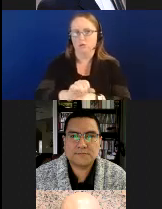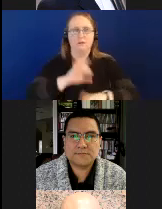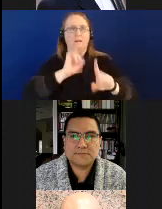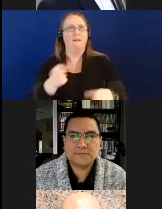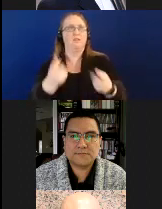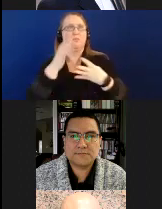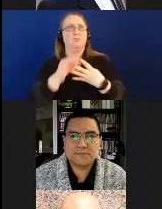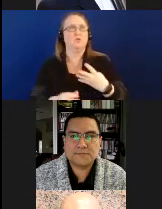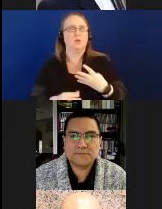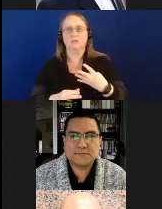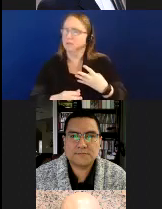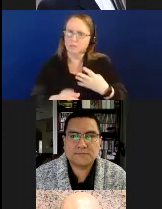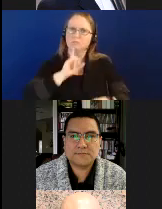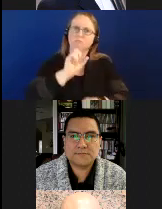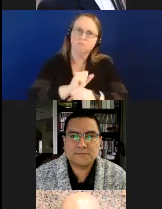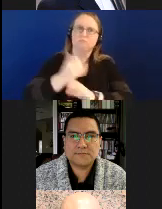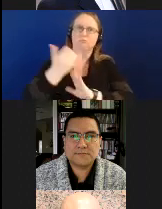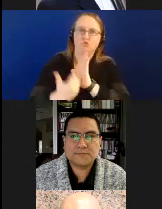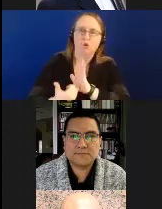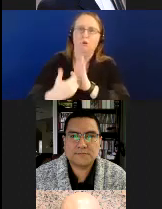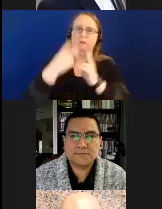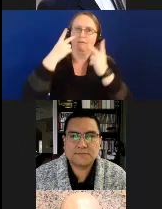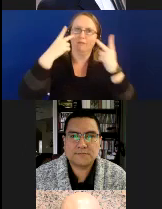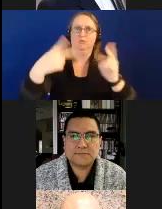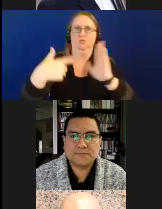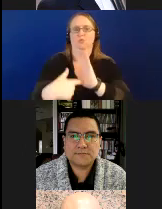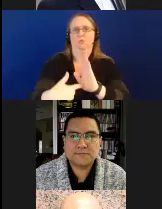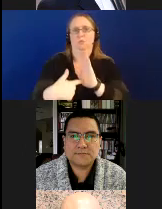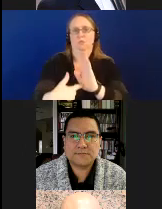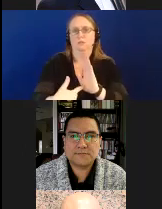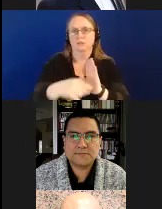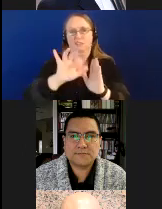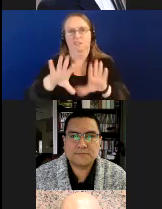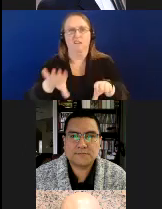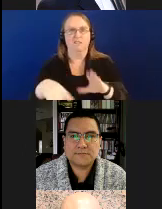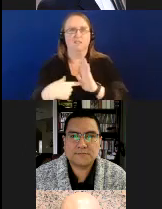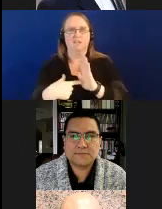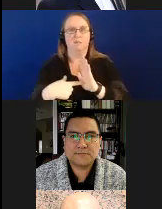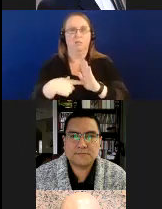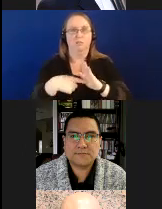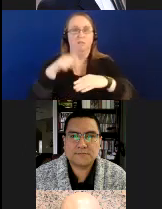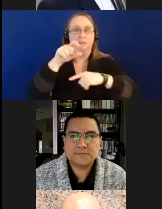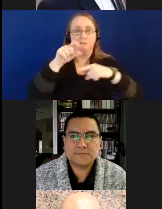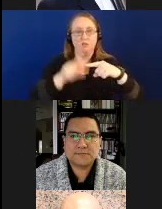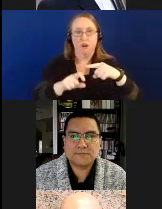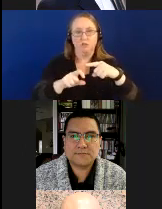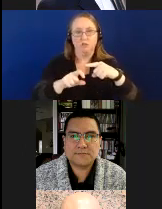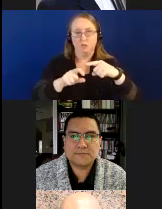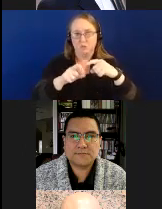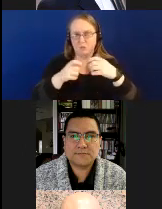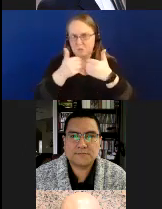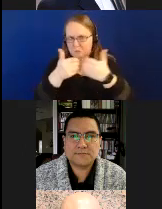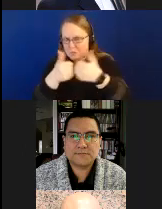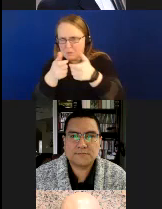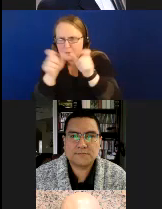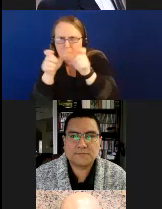choice question, they're actually drawing visual representations. This is an example of a fraction decomposition. But they're doing